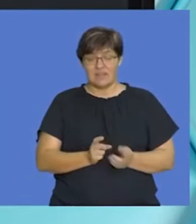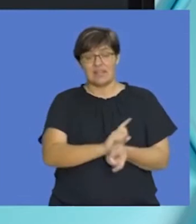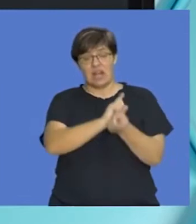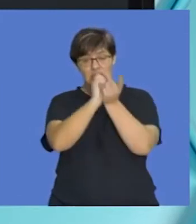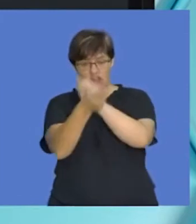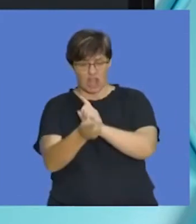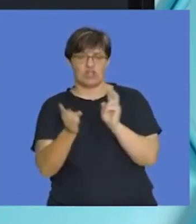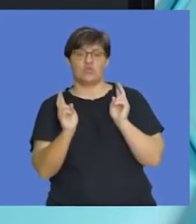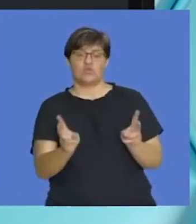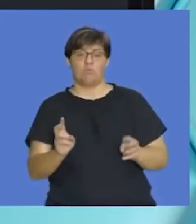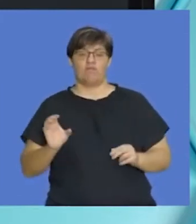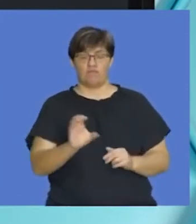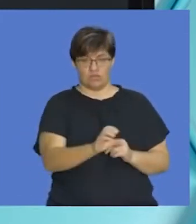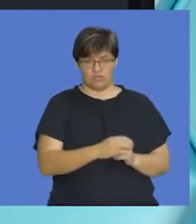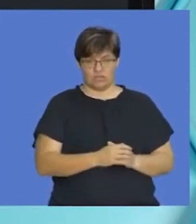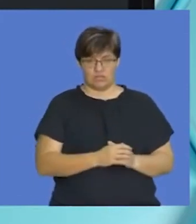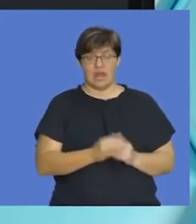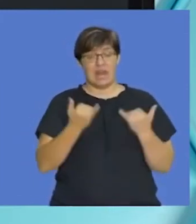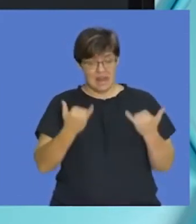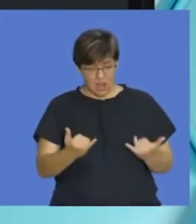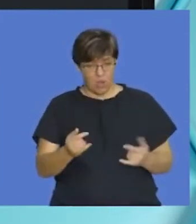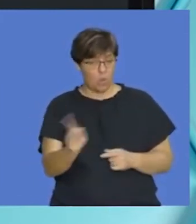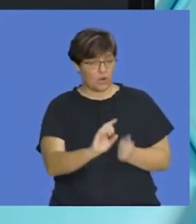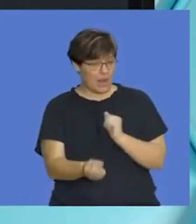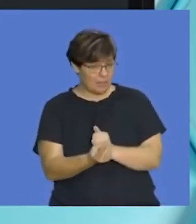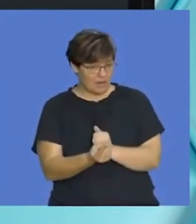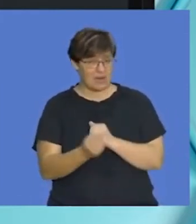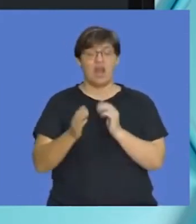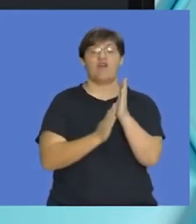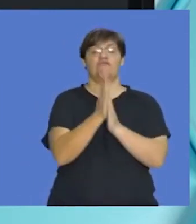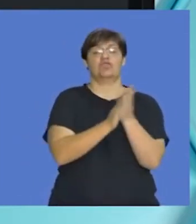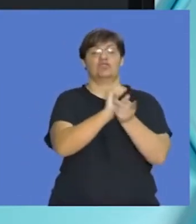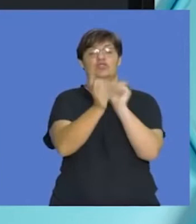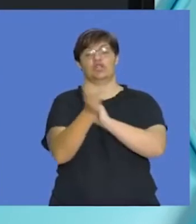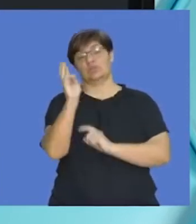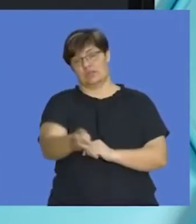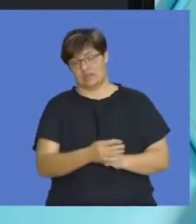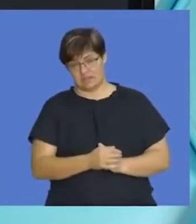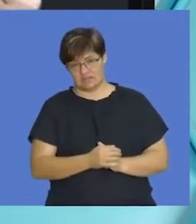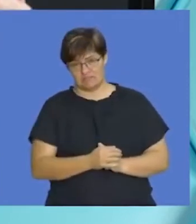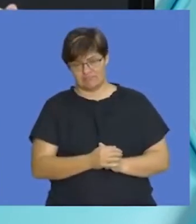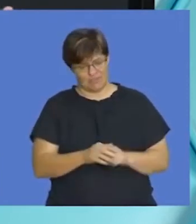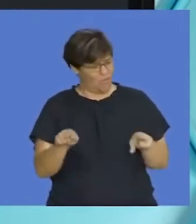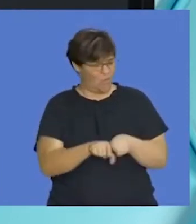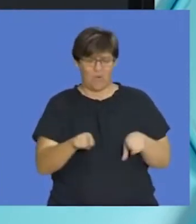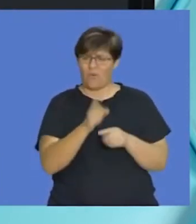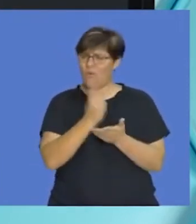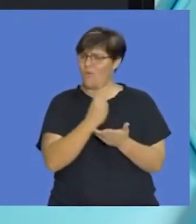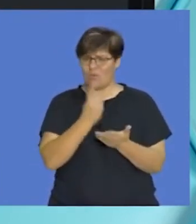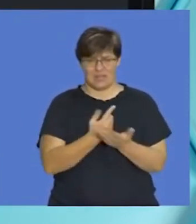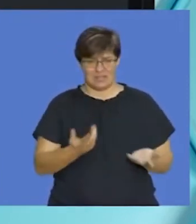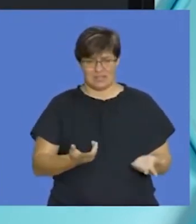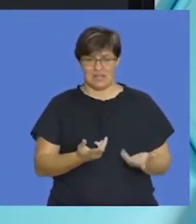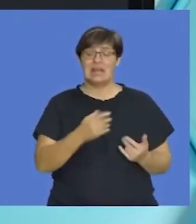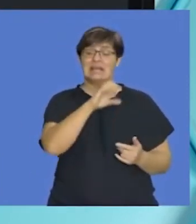which then changes the normal force, we change friction. There's no exception to that. And